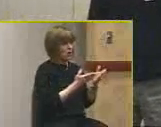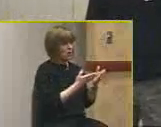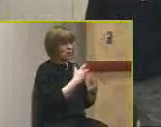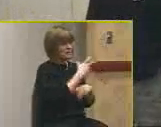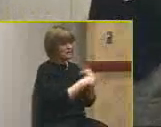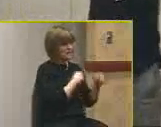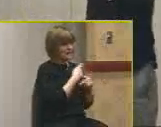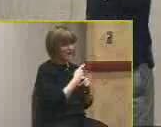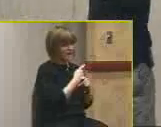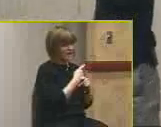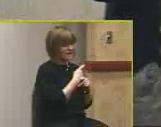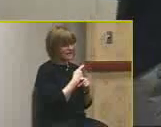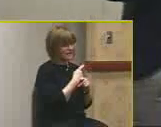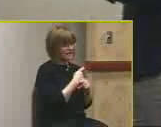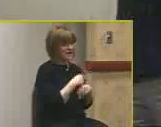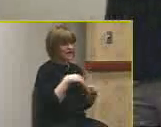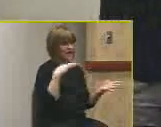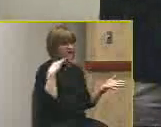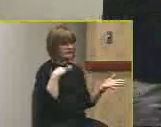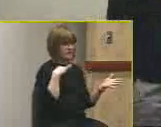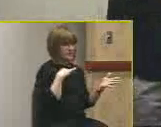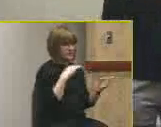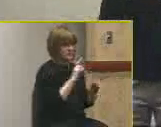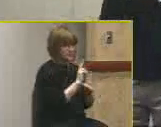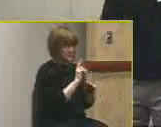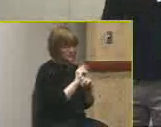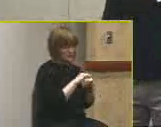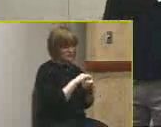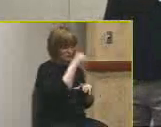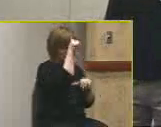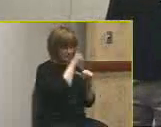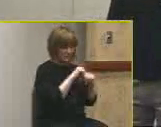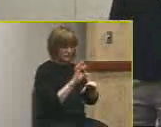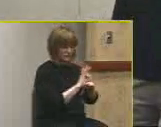use? And before you go off to anything else, remember, what was function?